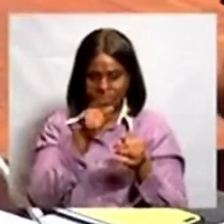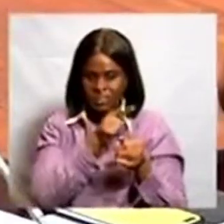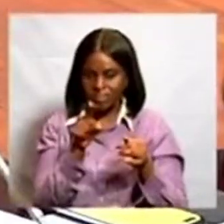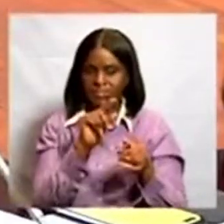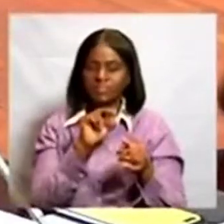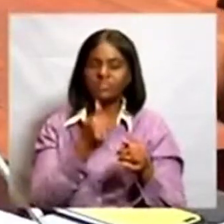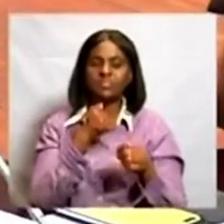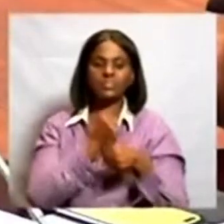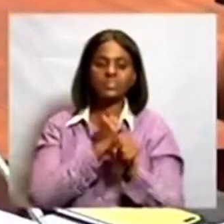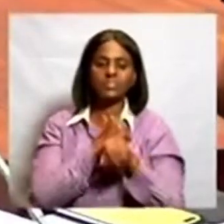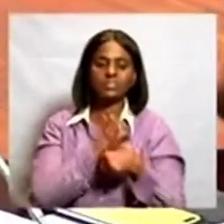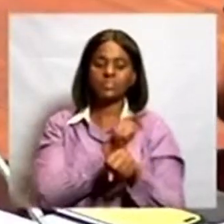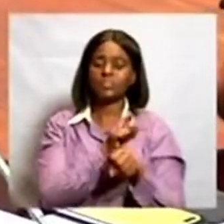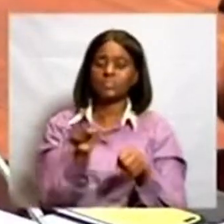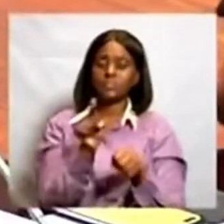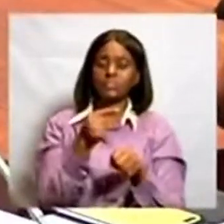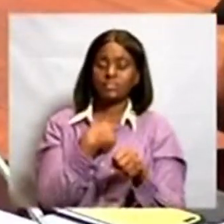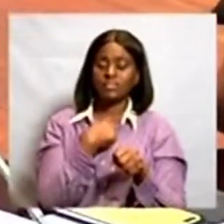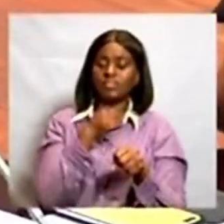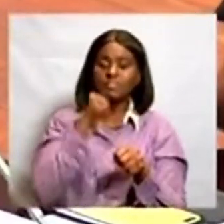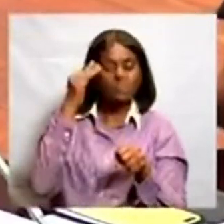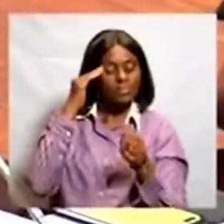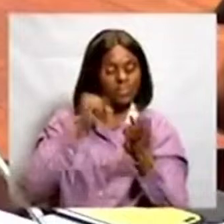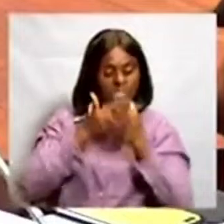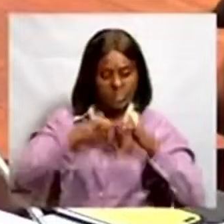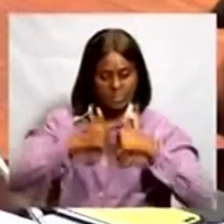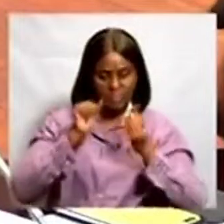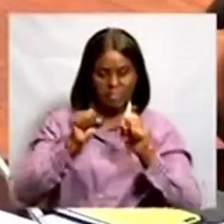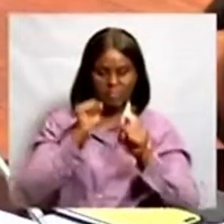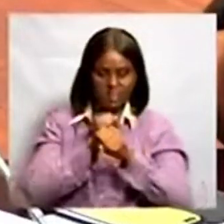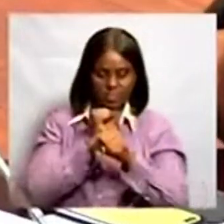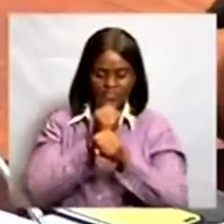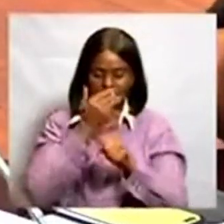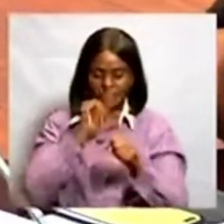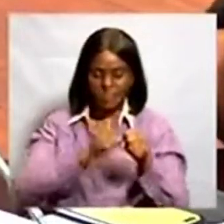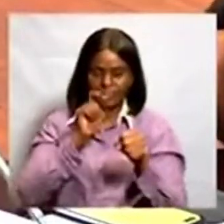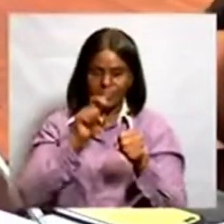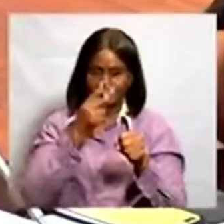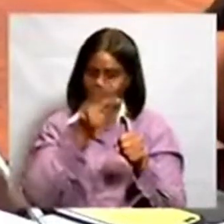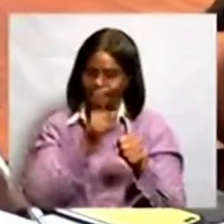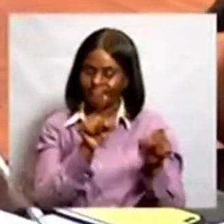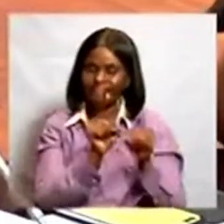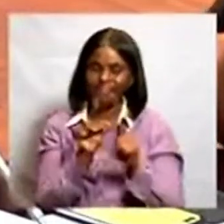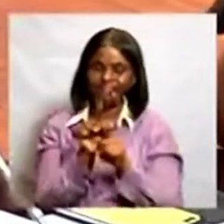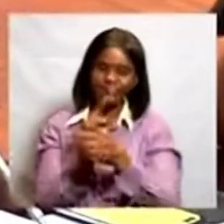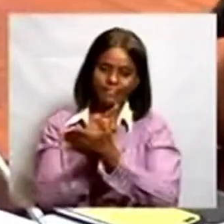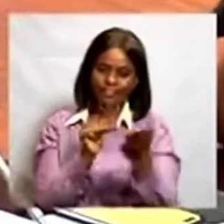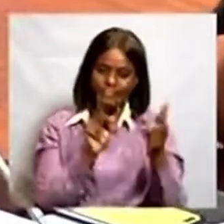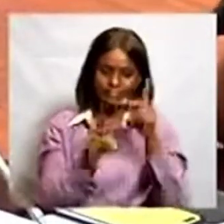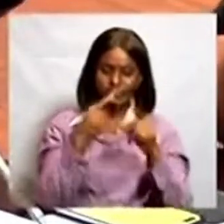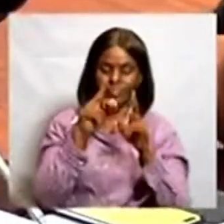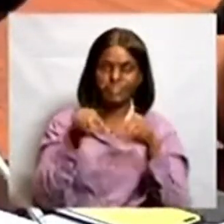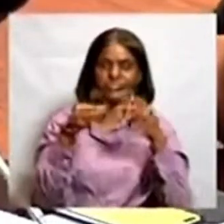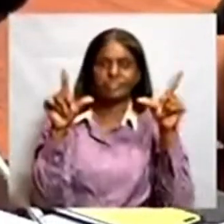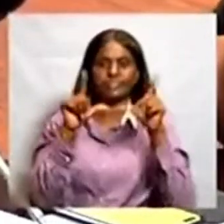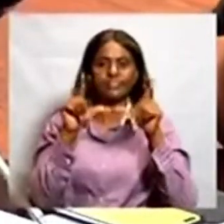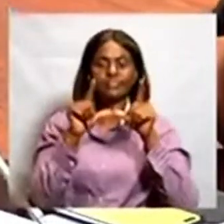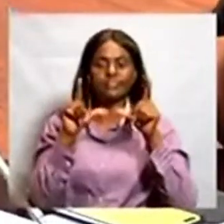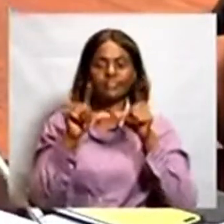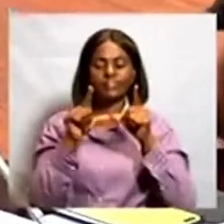law. I don't know how we can do it, but we need to look at also that these people who are issuing